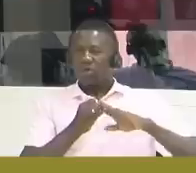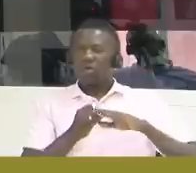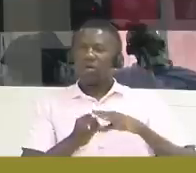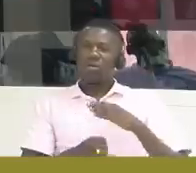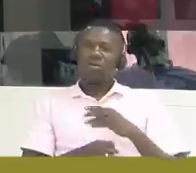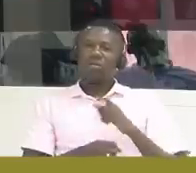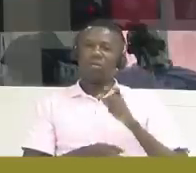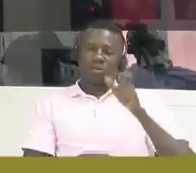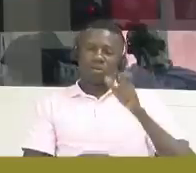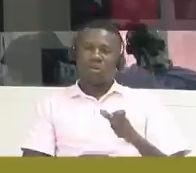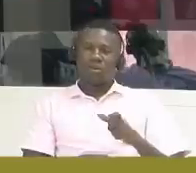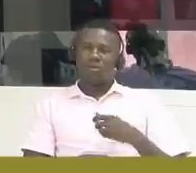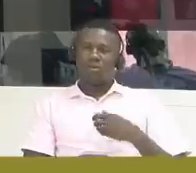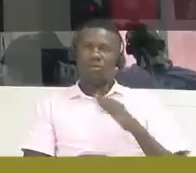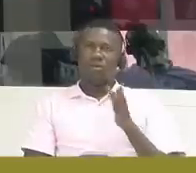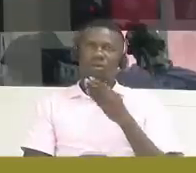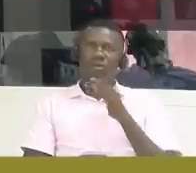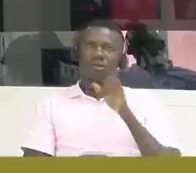one,